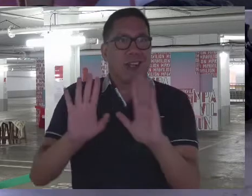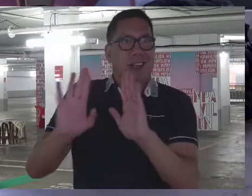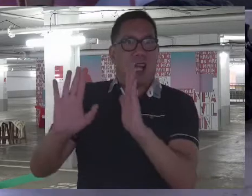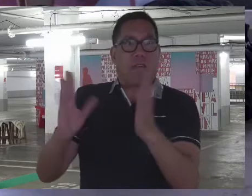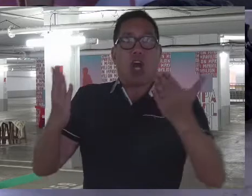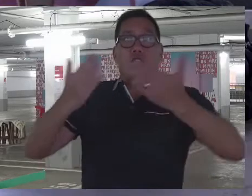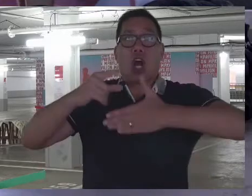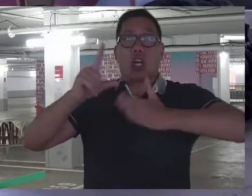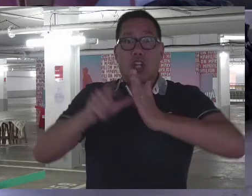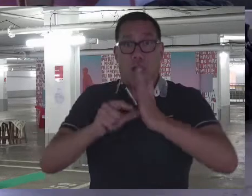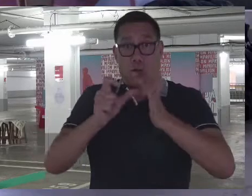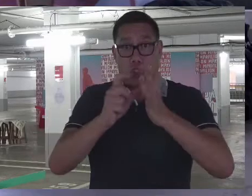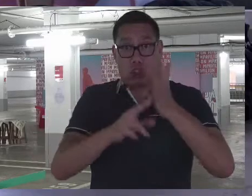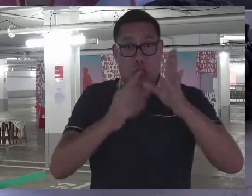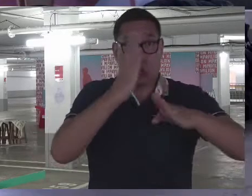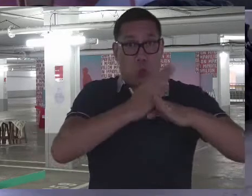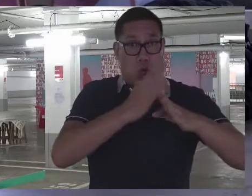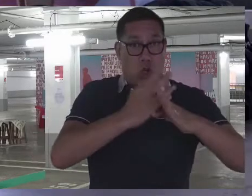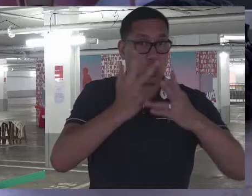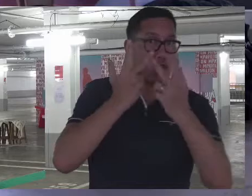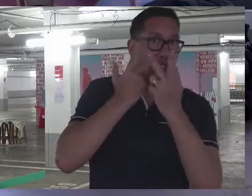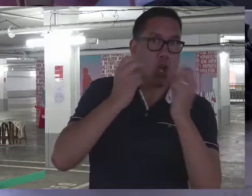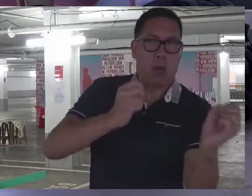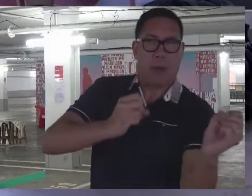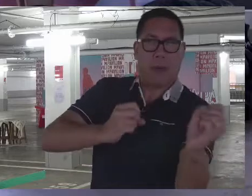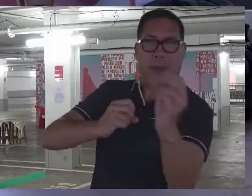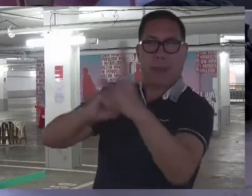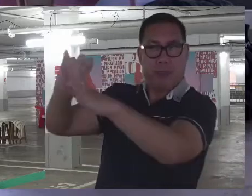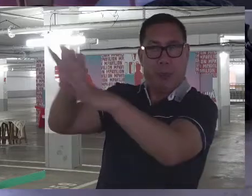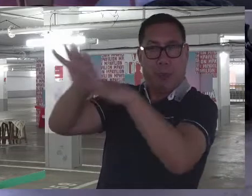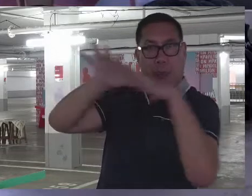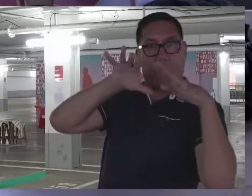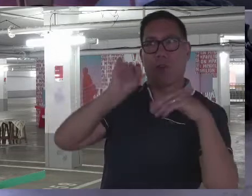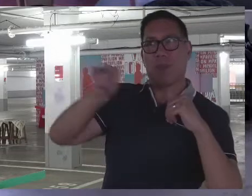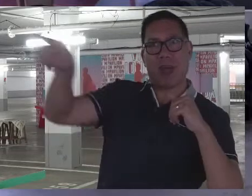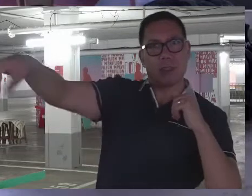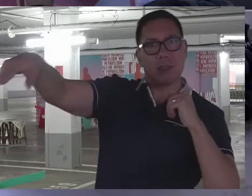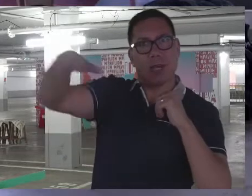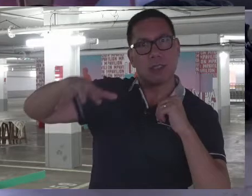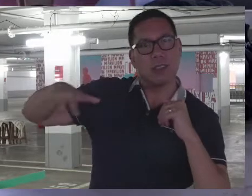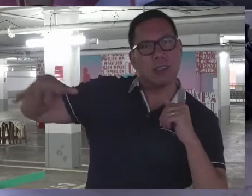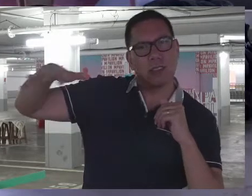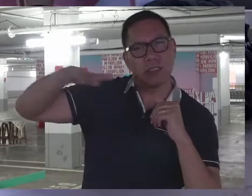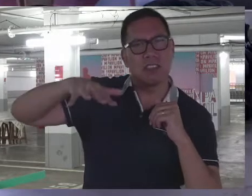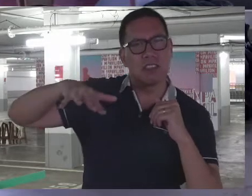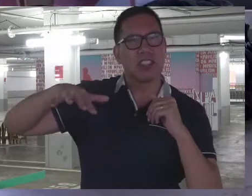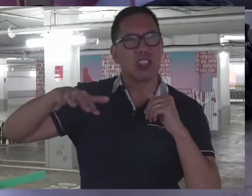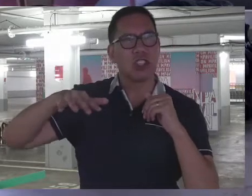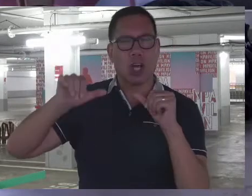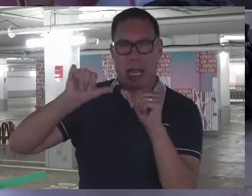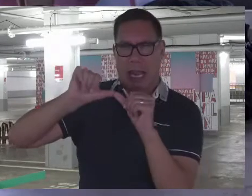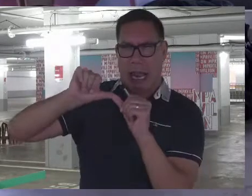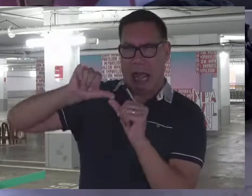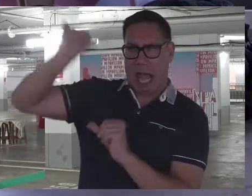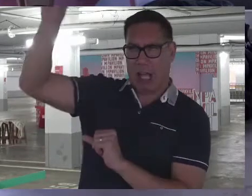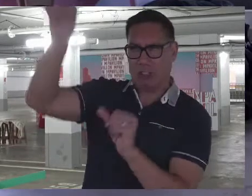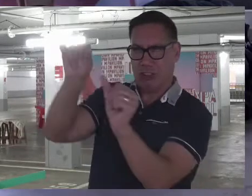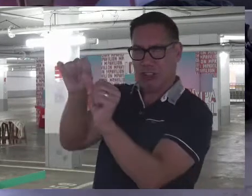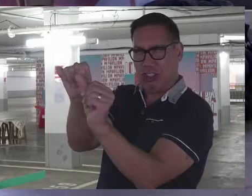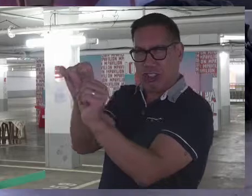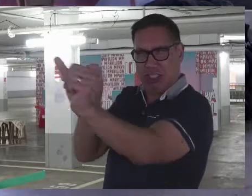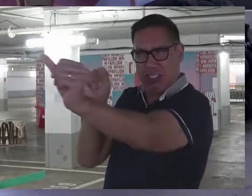for Donna's work to come forward and come out of that space. So it's this large interactive